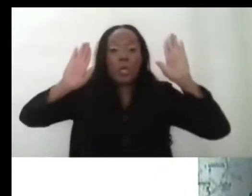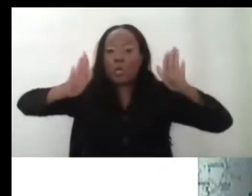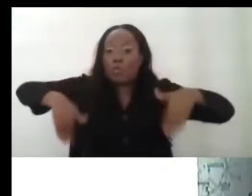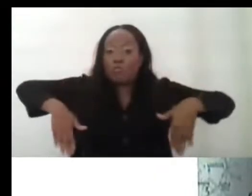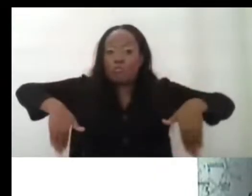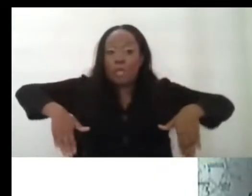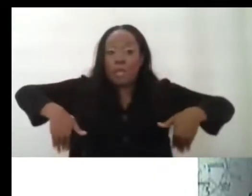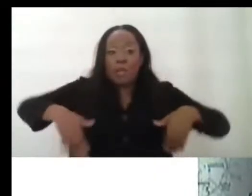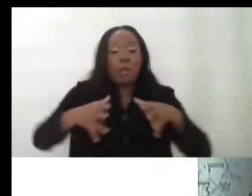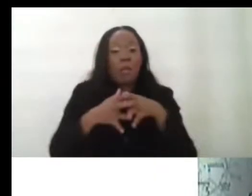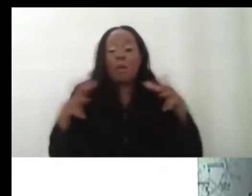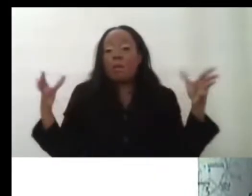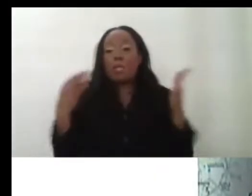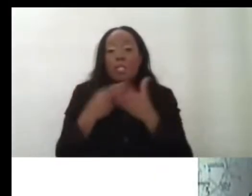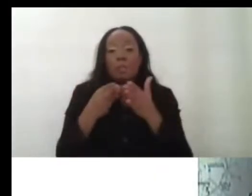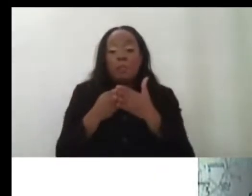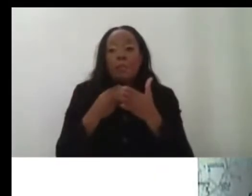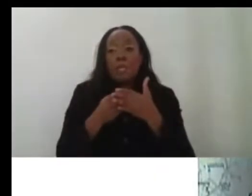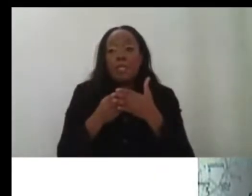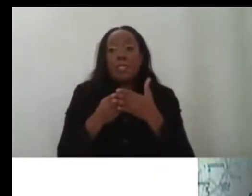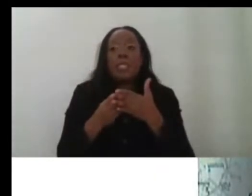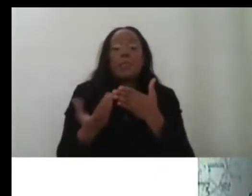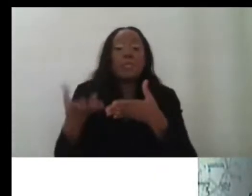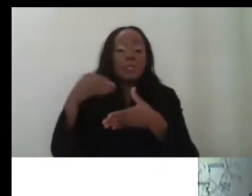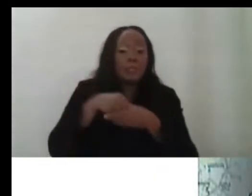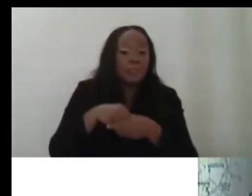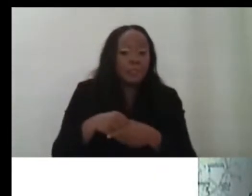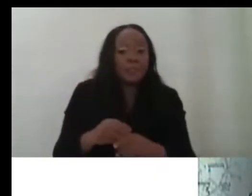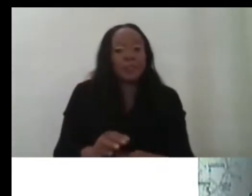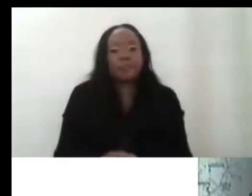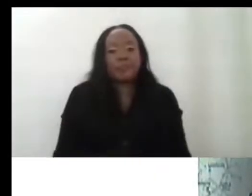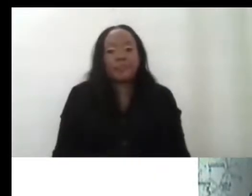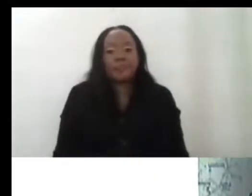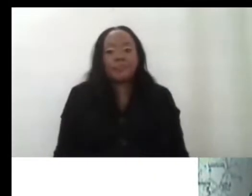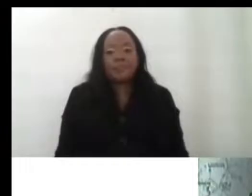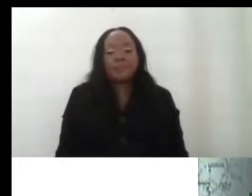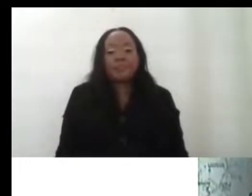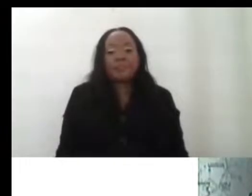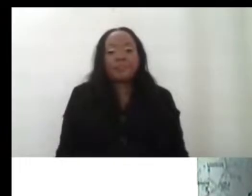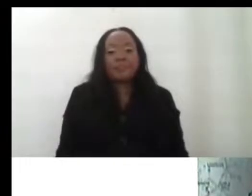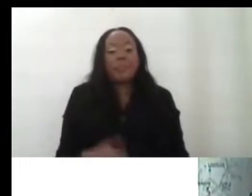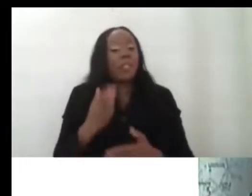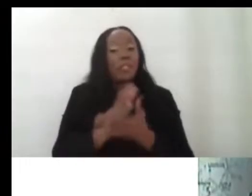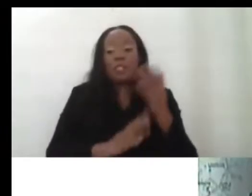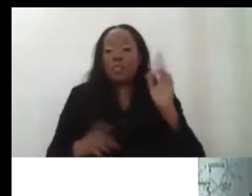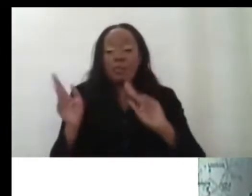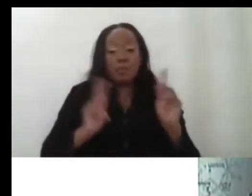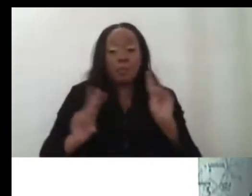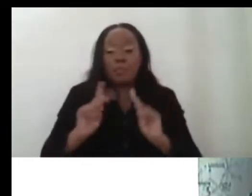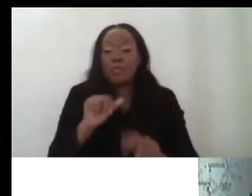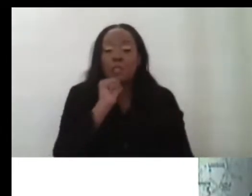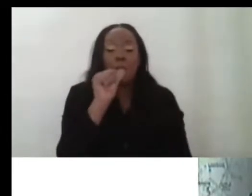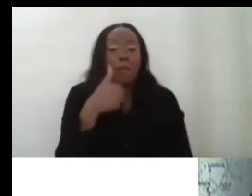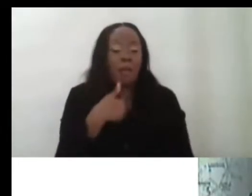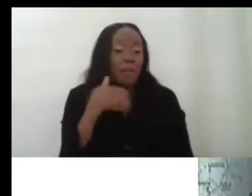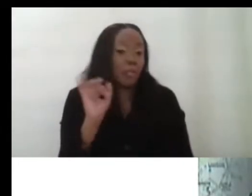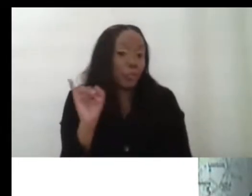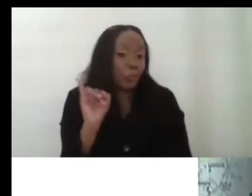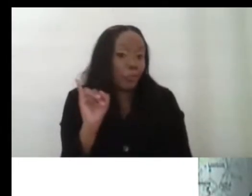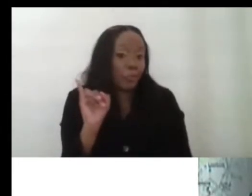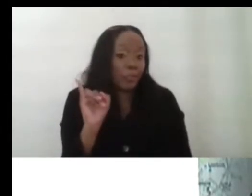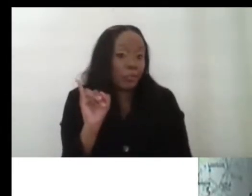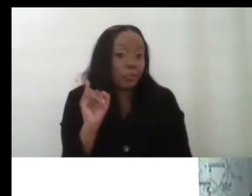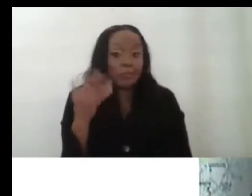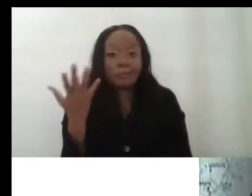today. Of key importance, these numbers do not include the uninsured or the economic losses the country